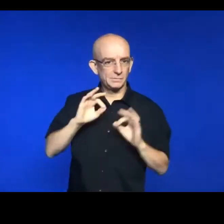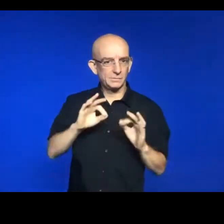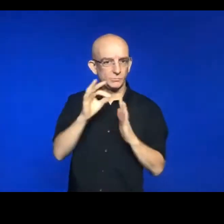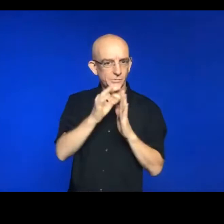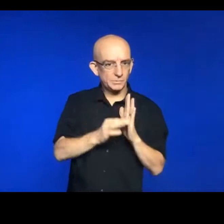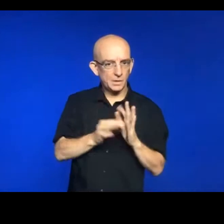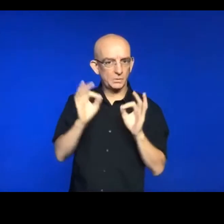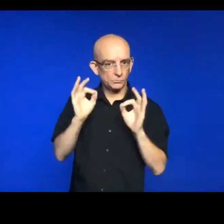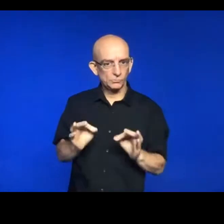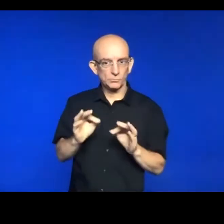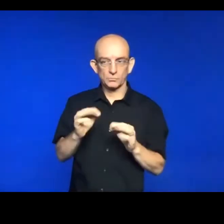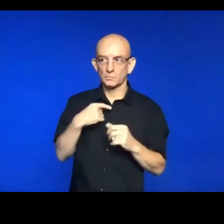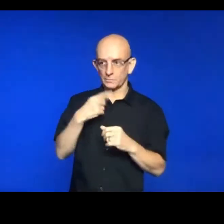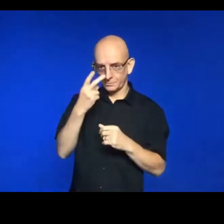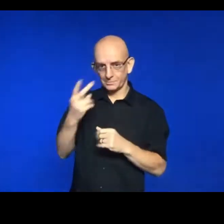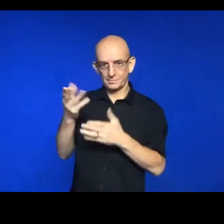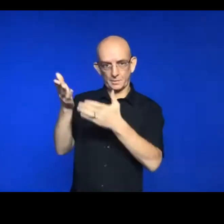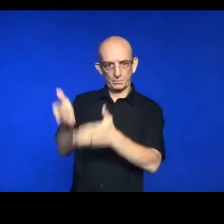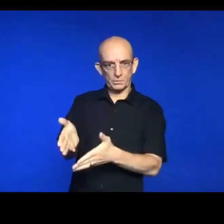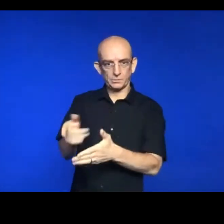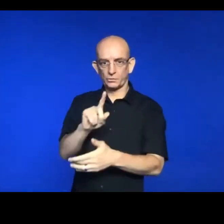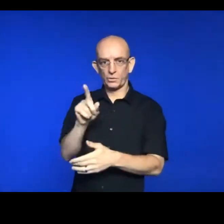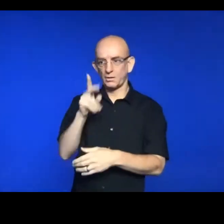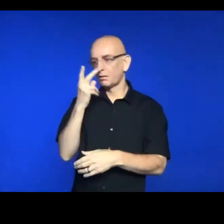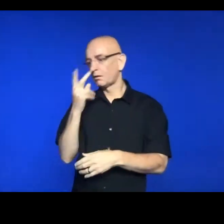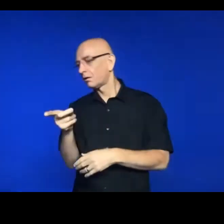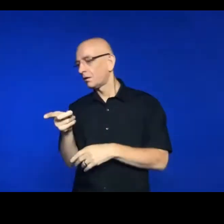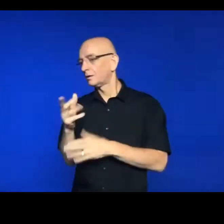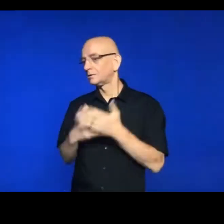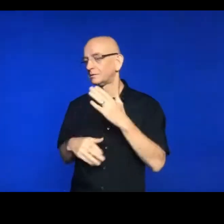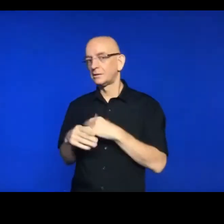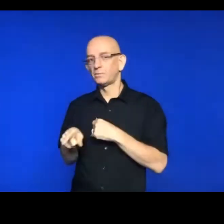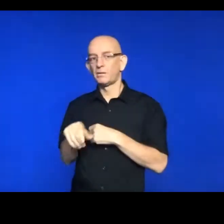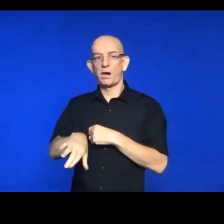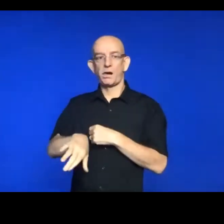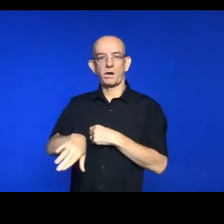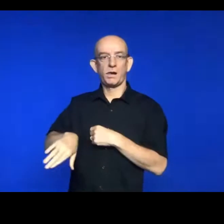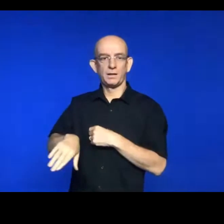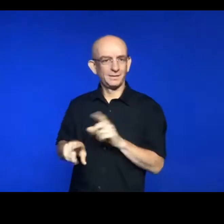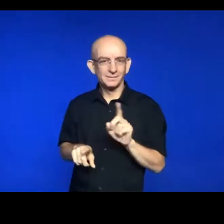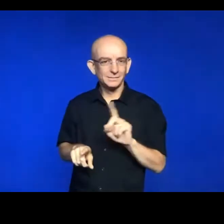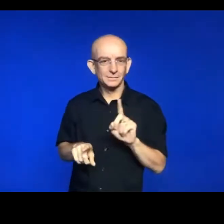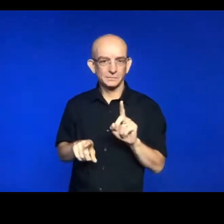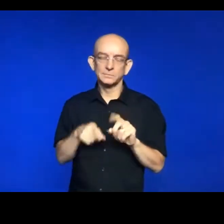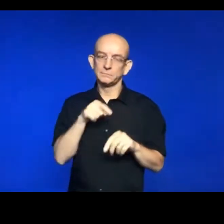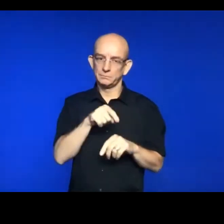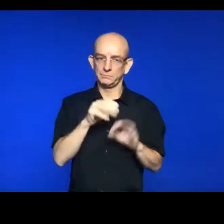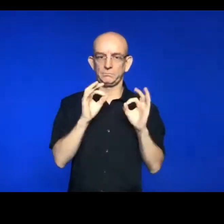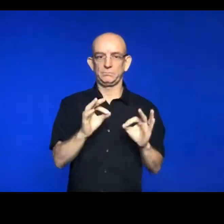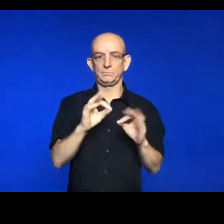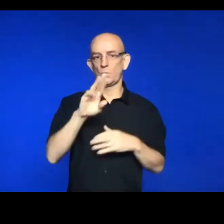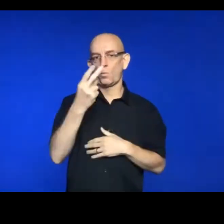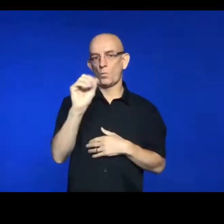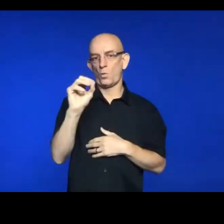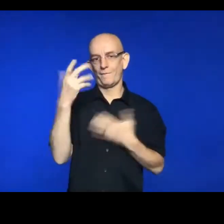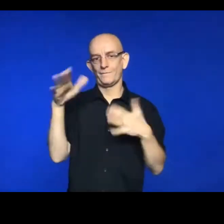necessary to implement, that for which WHO has been also providing guidance. So